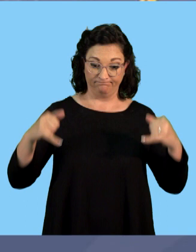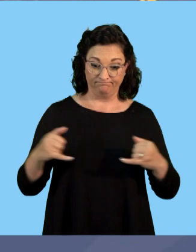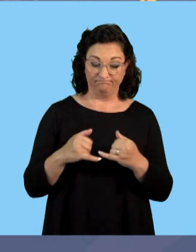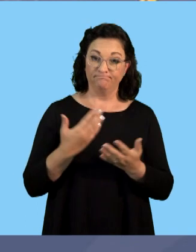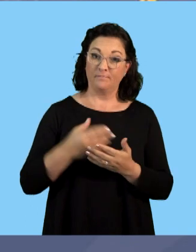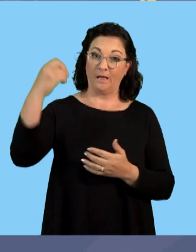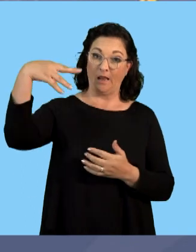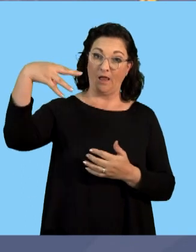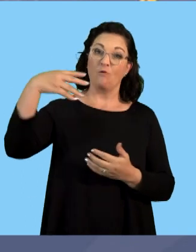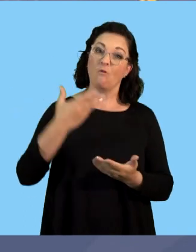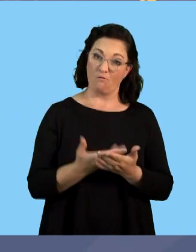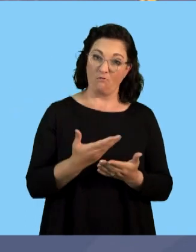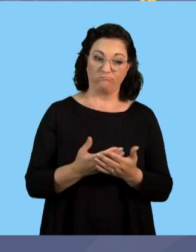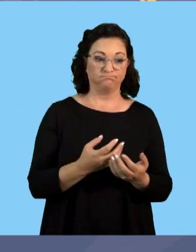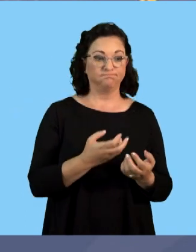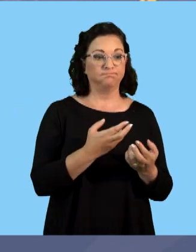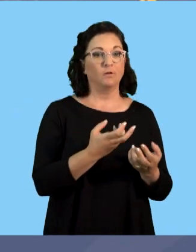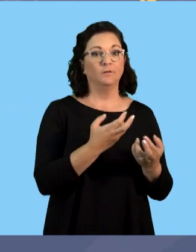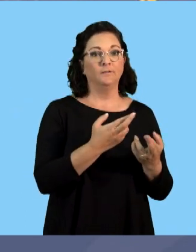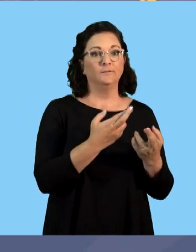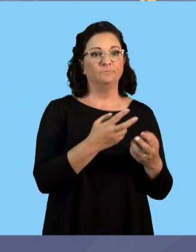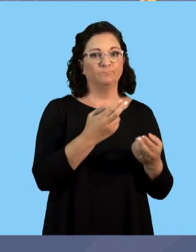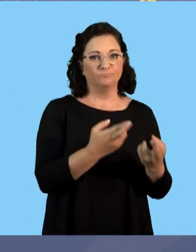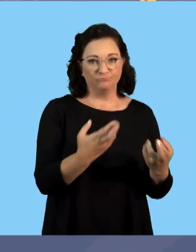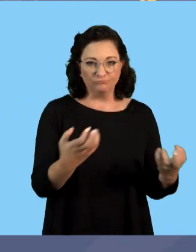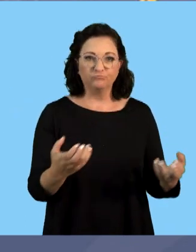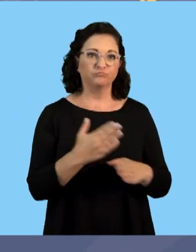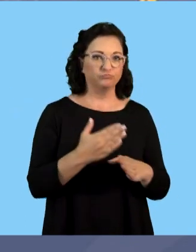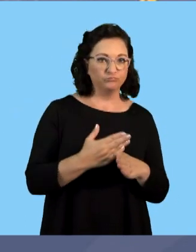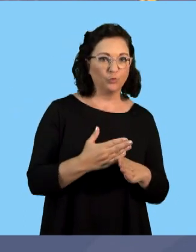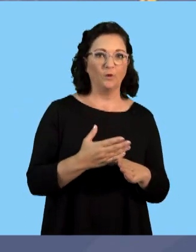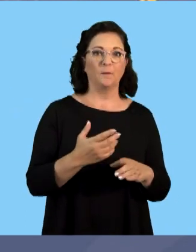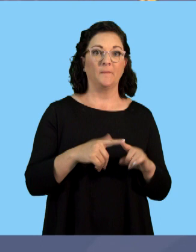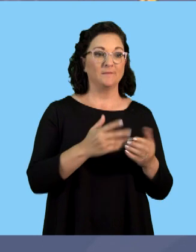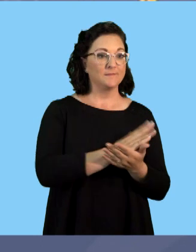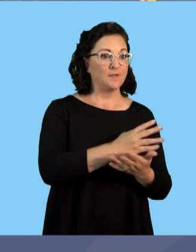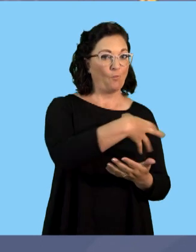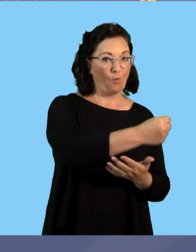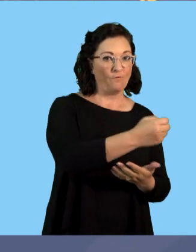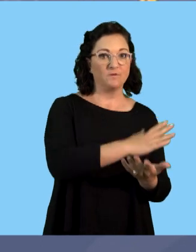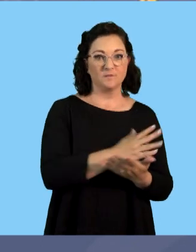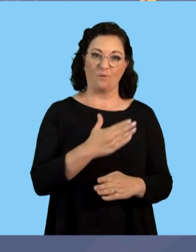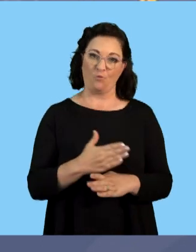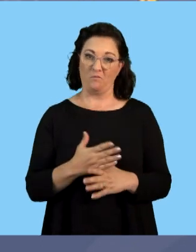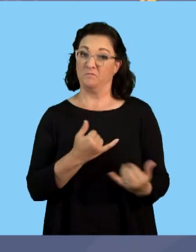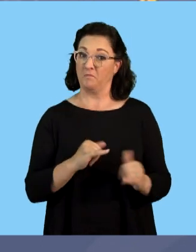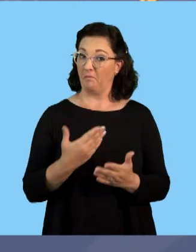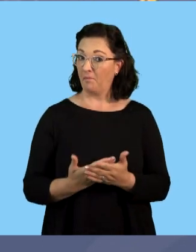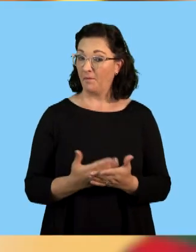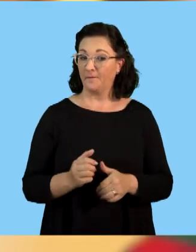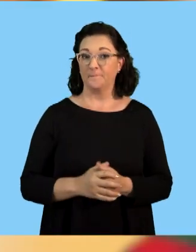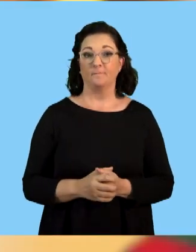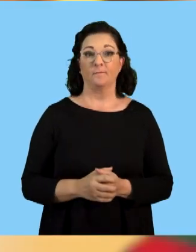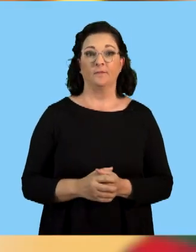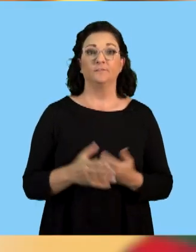different appliances, they continue to work even if other appliances are turned off? So